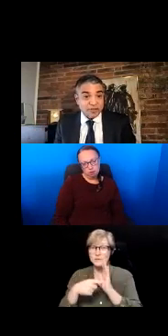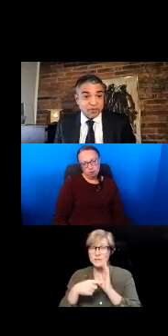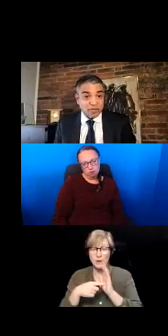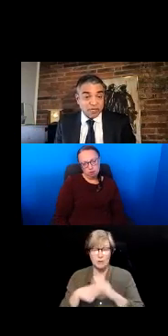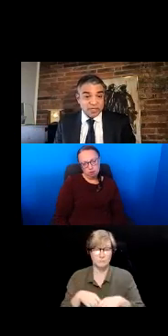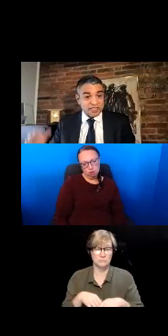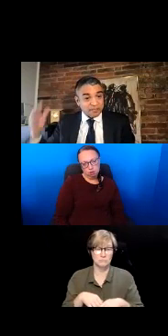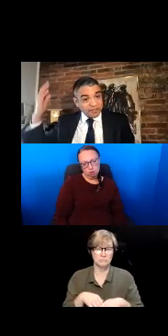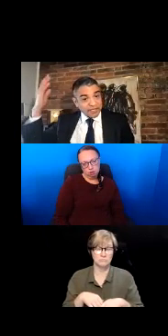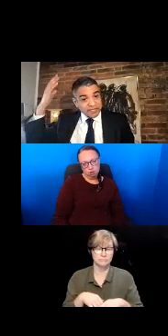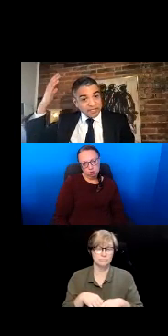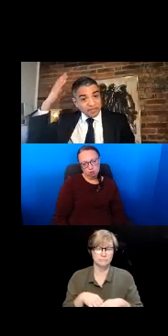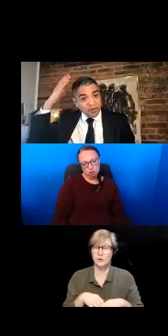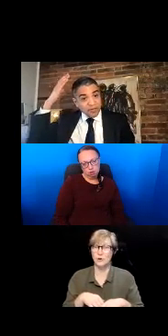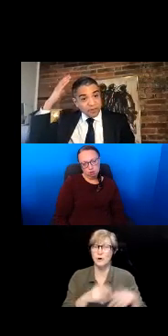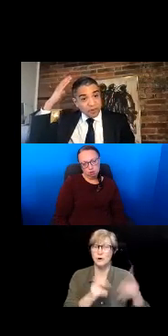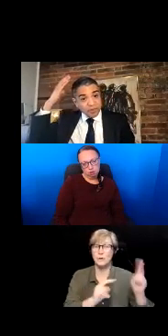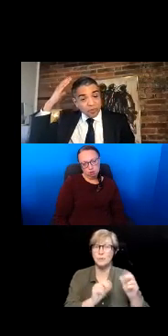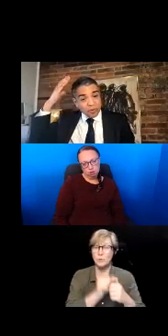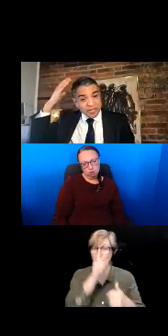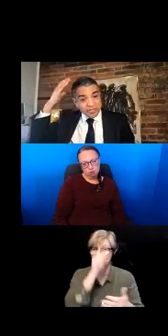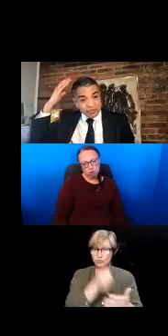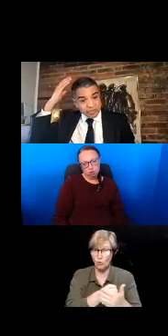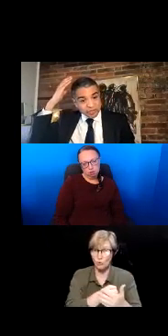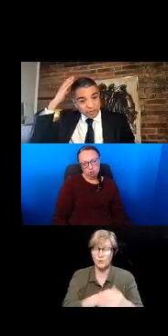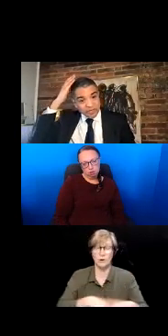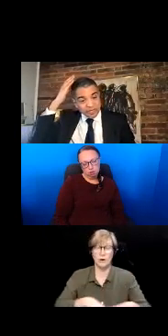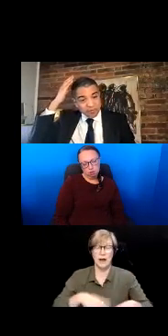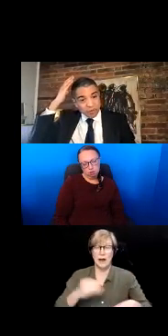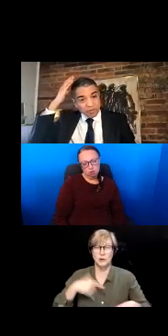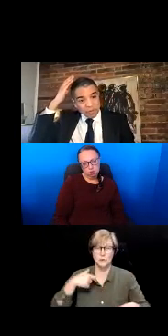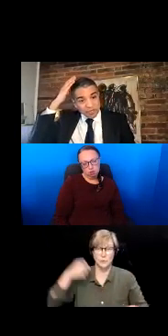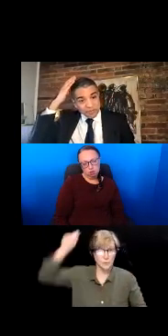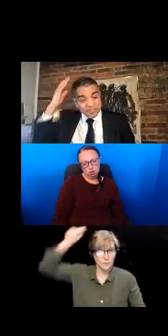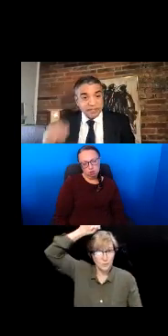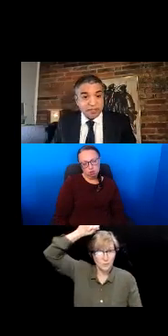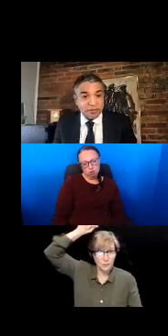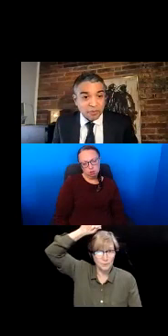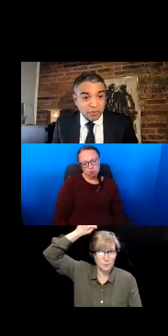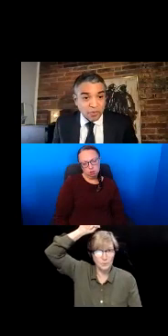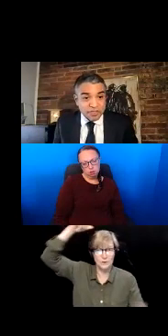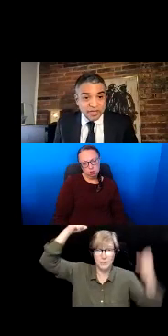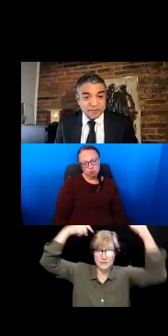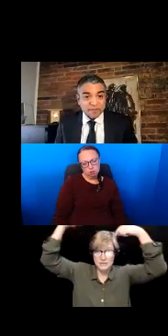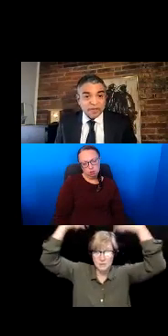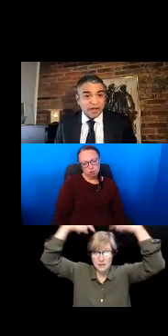and you stimulate over their motor cortex, you try to generate a motor response by stimulating over the motor cortex, what